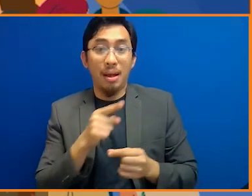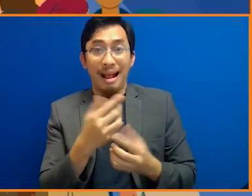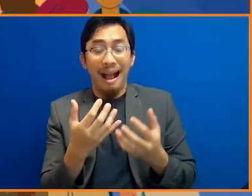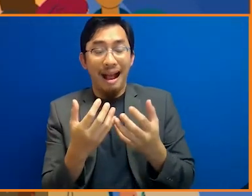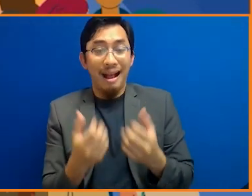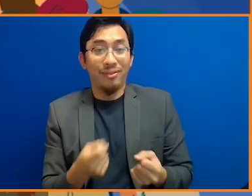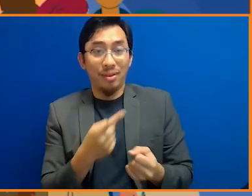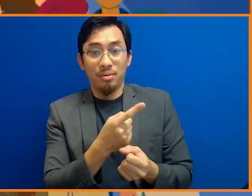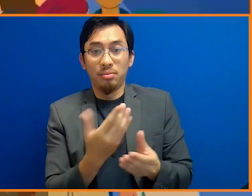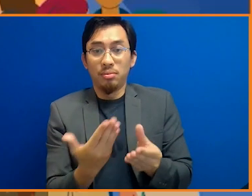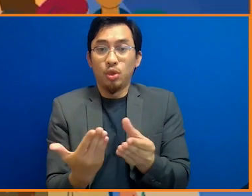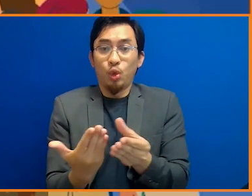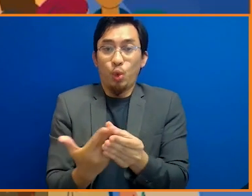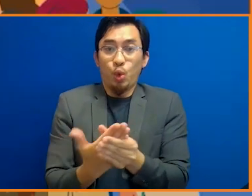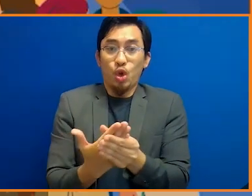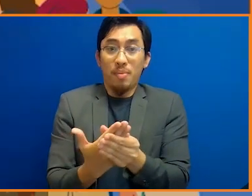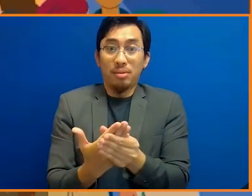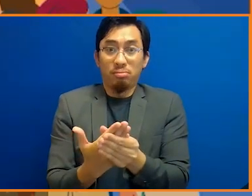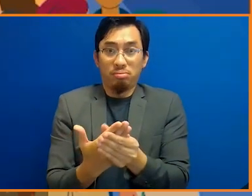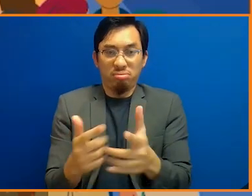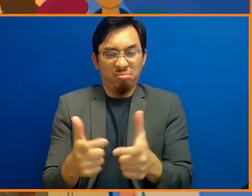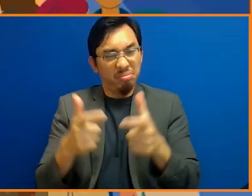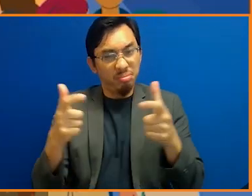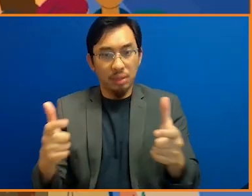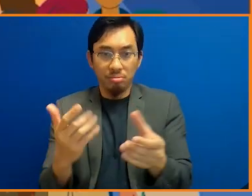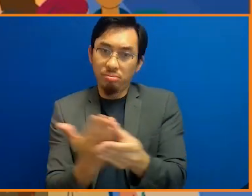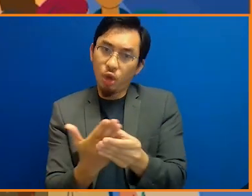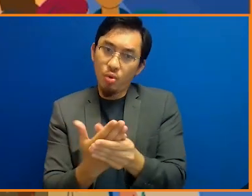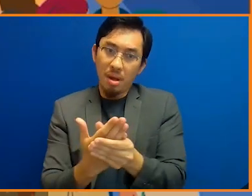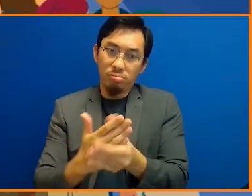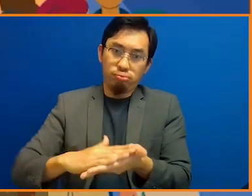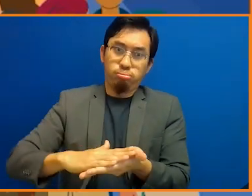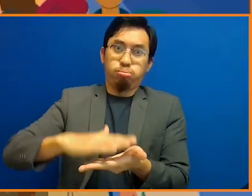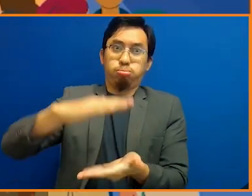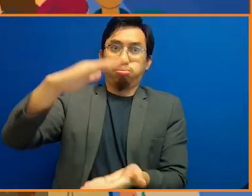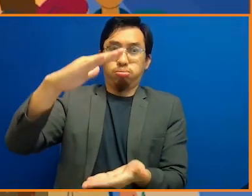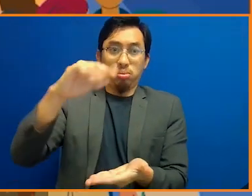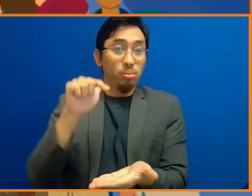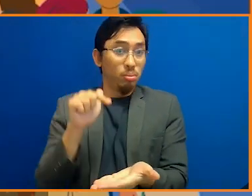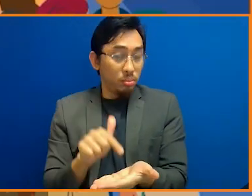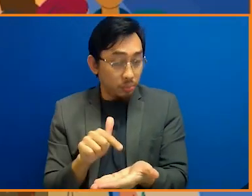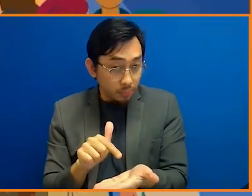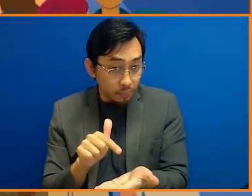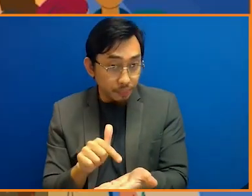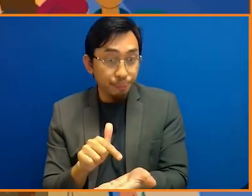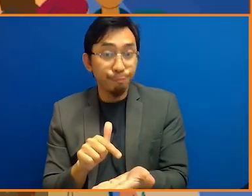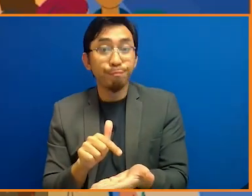And of course, in Japan, we also have large